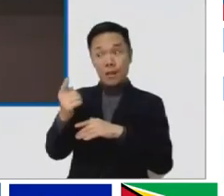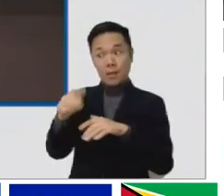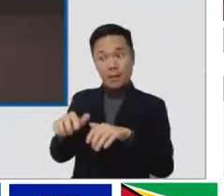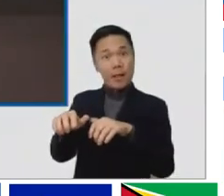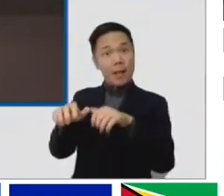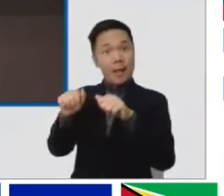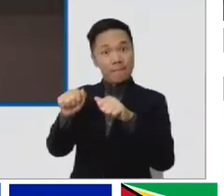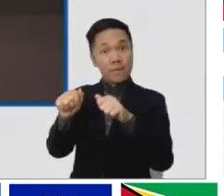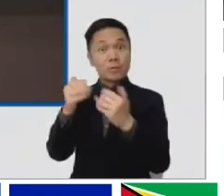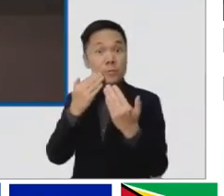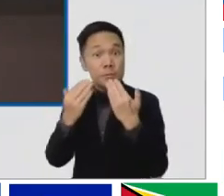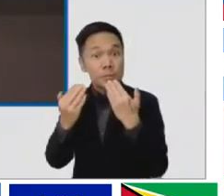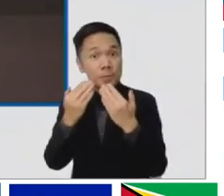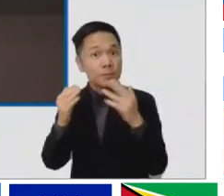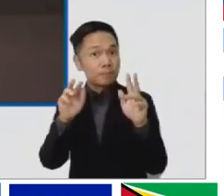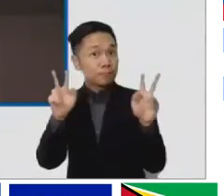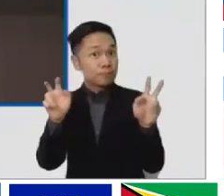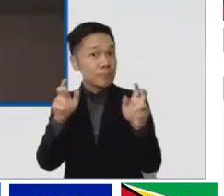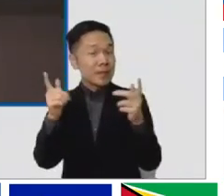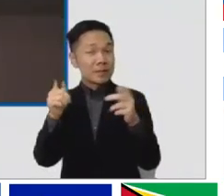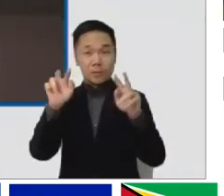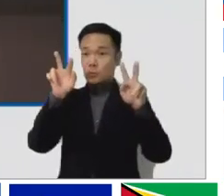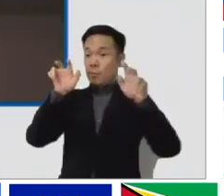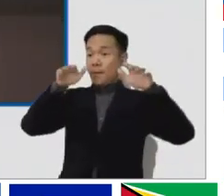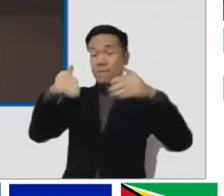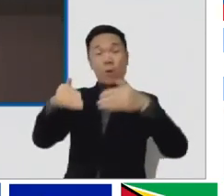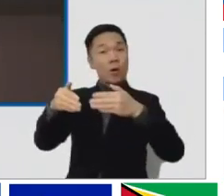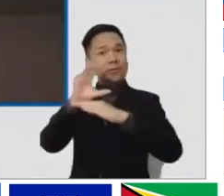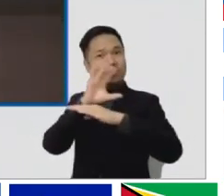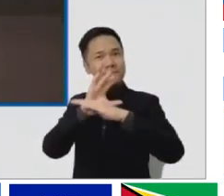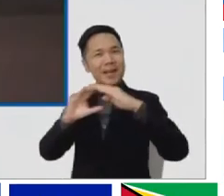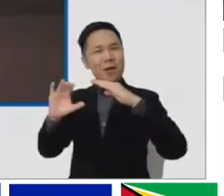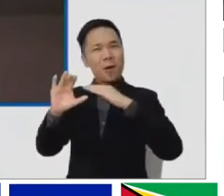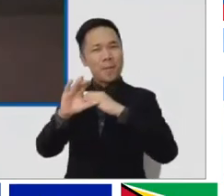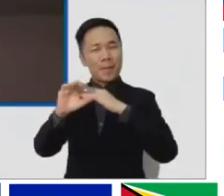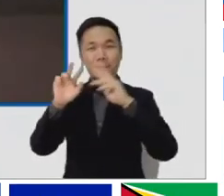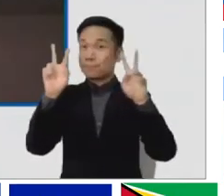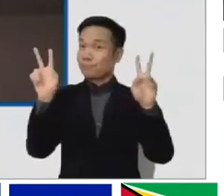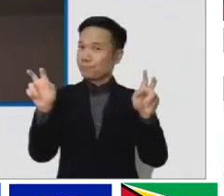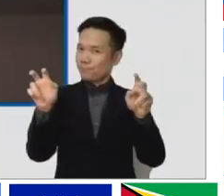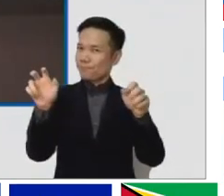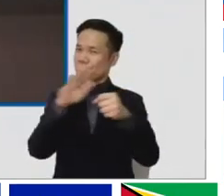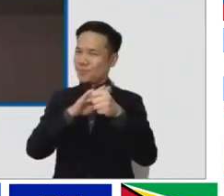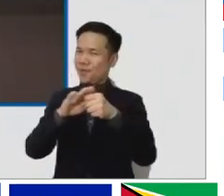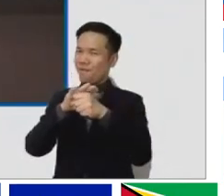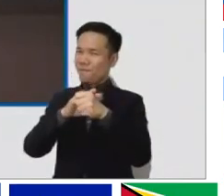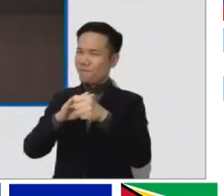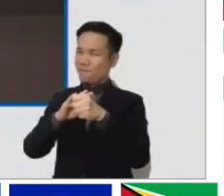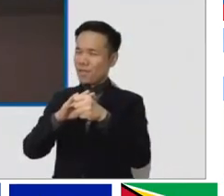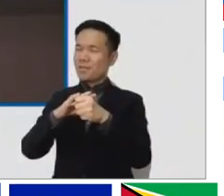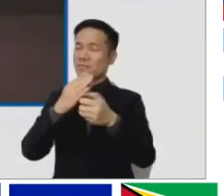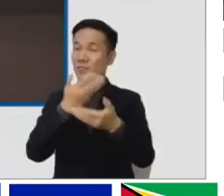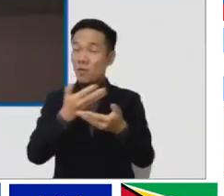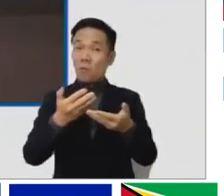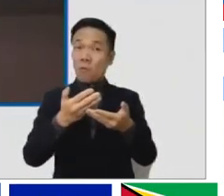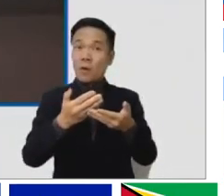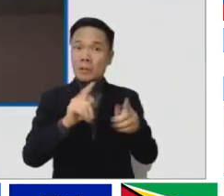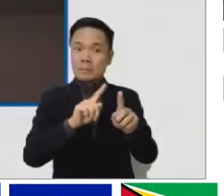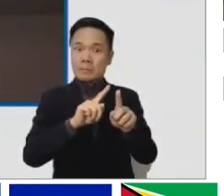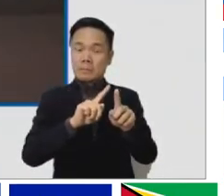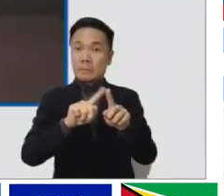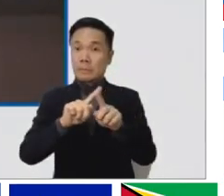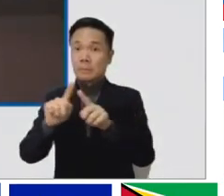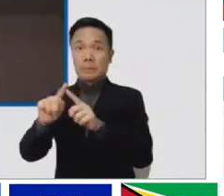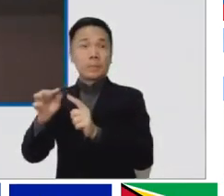Caribbean. The title is A Regional Approach to Coordination on Multi-Hazards, 2020 Lessons from the